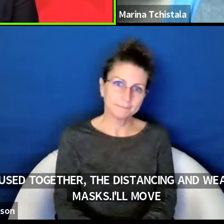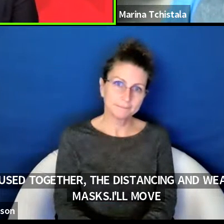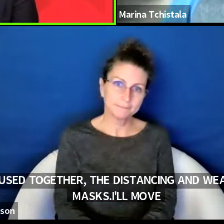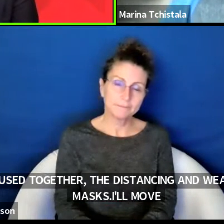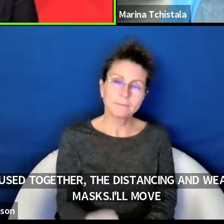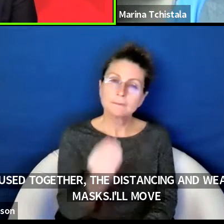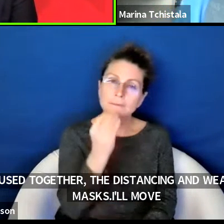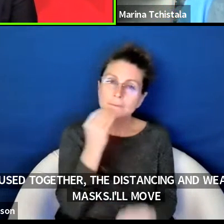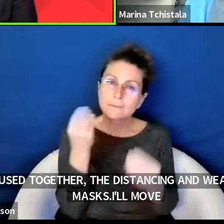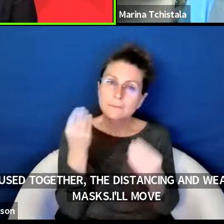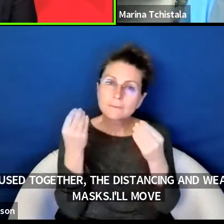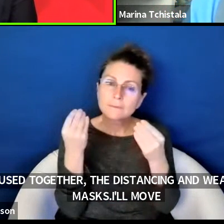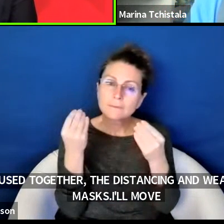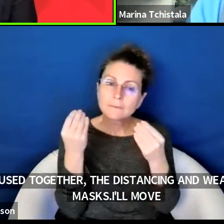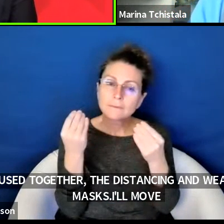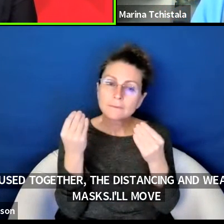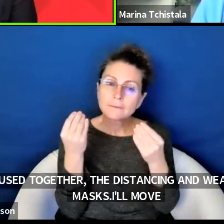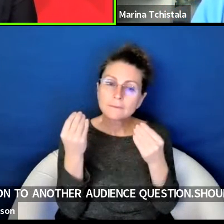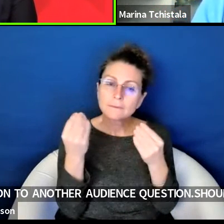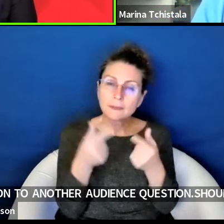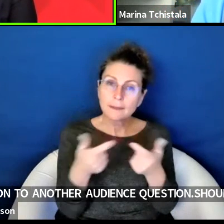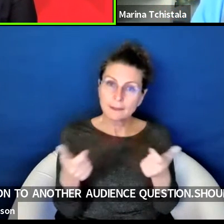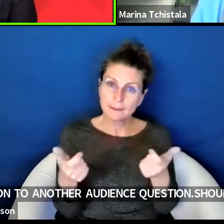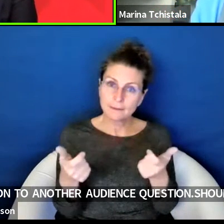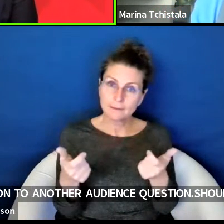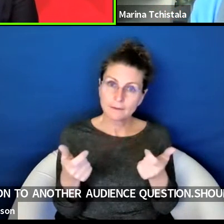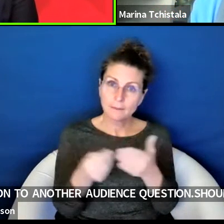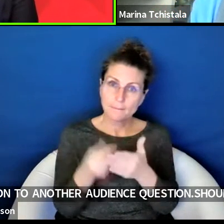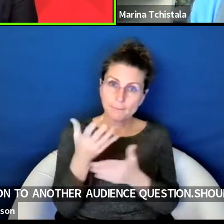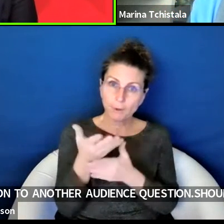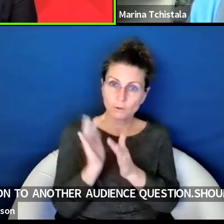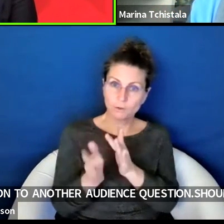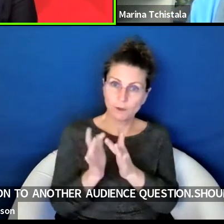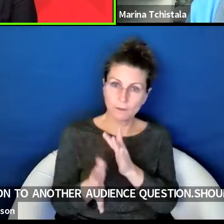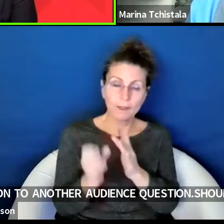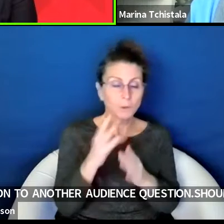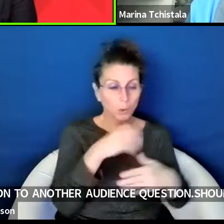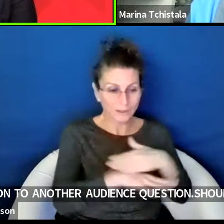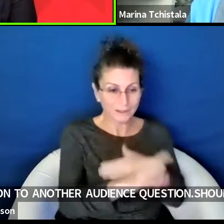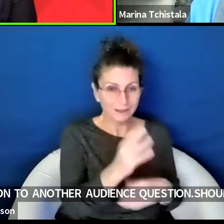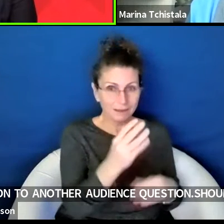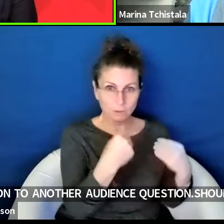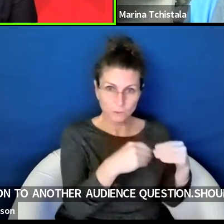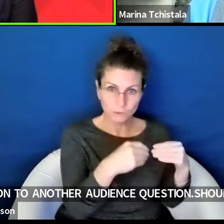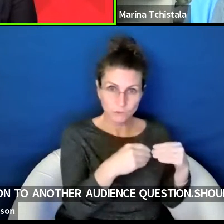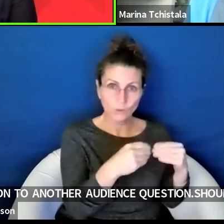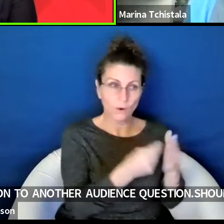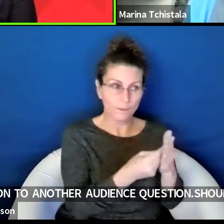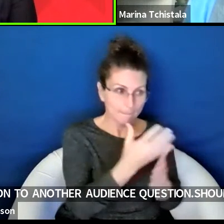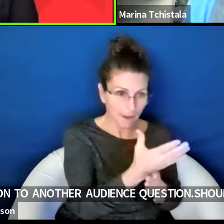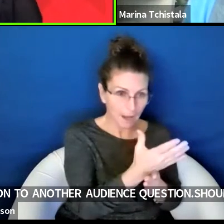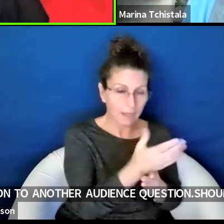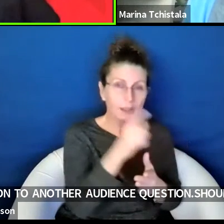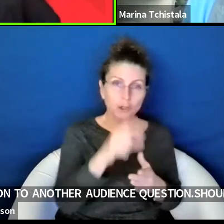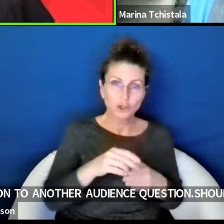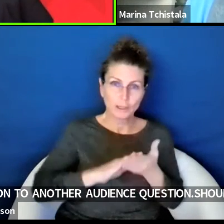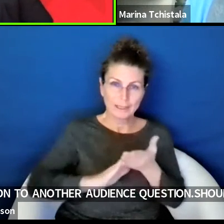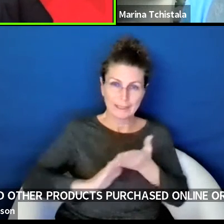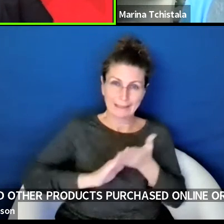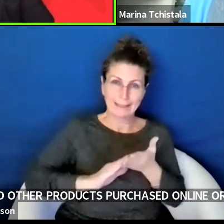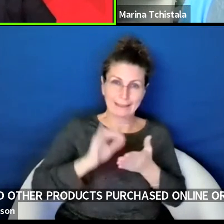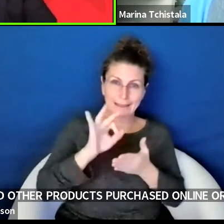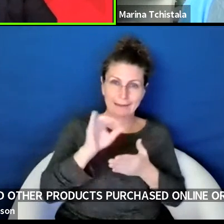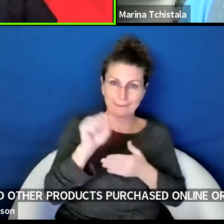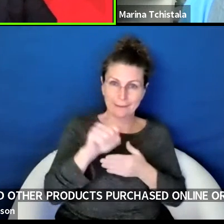and other products purchased online or in person be sanitized? If so, in which way?